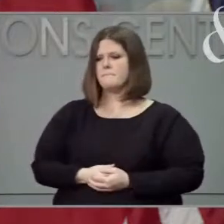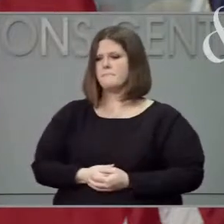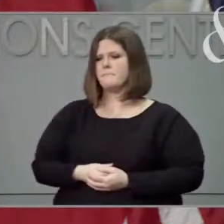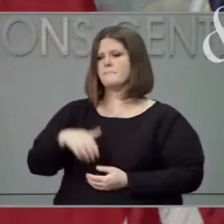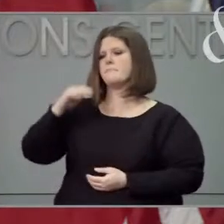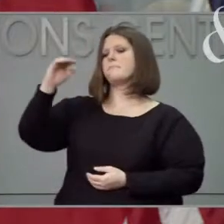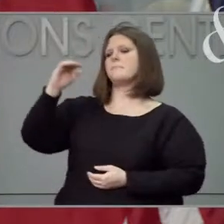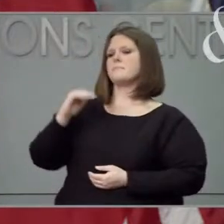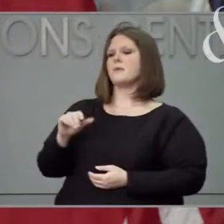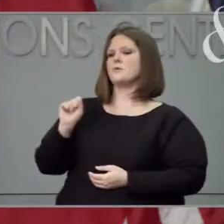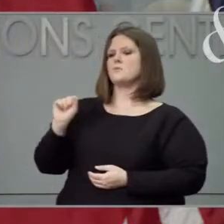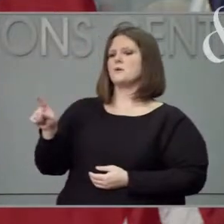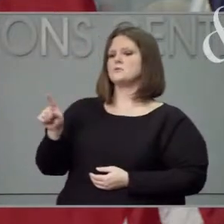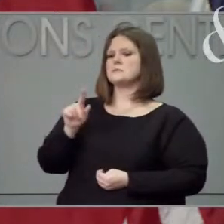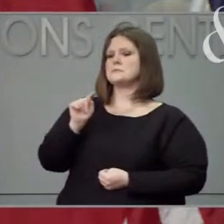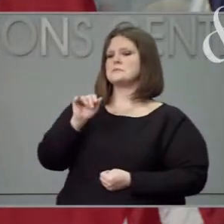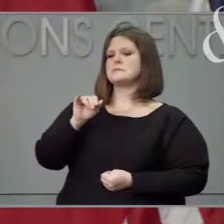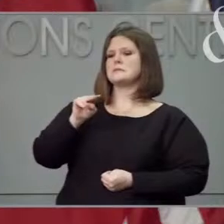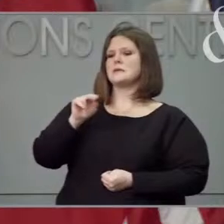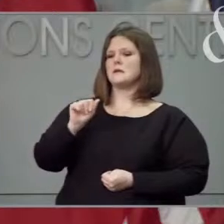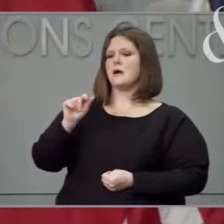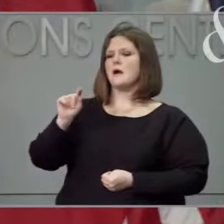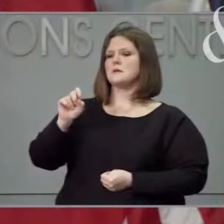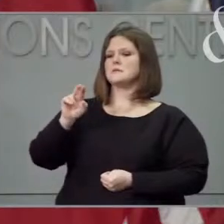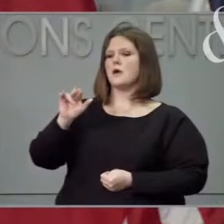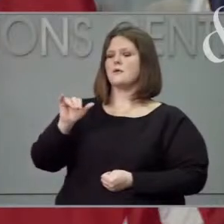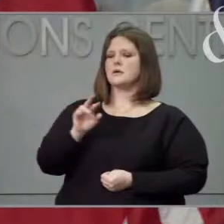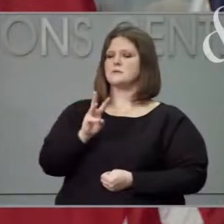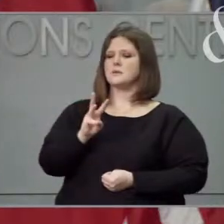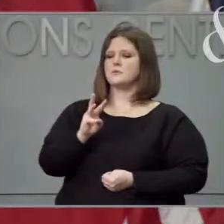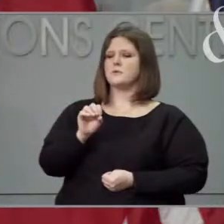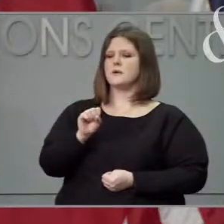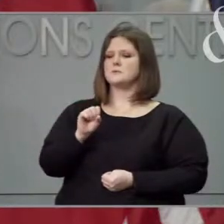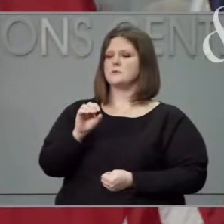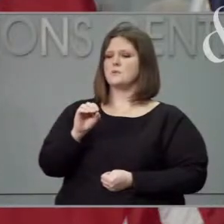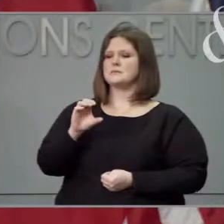Next question is from Tina Terry with WSOC TV.